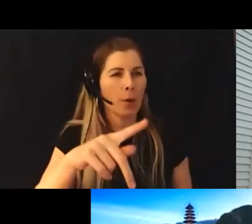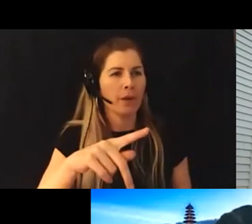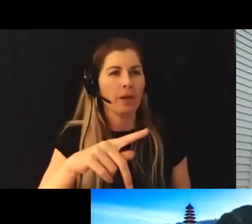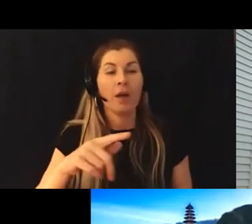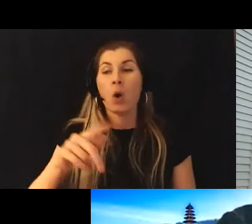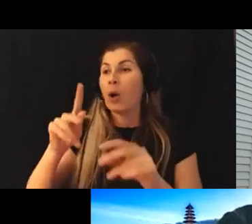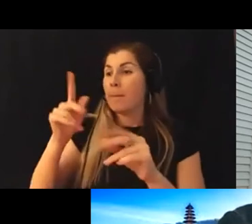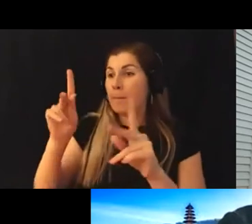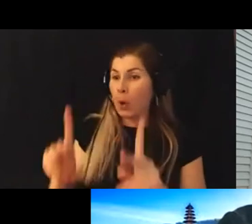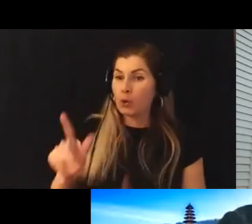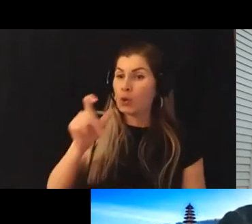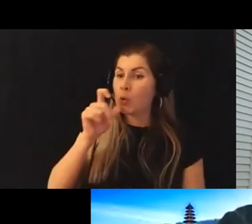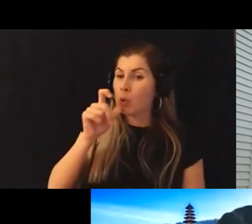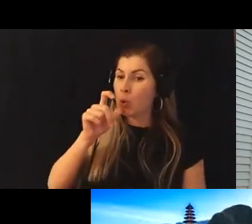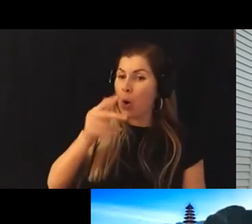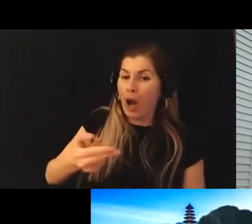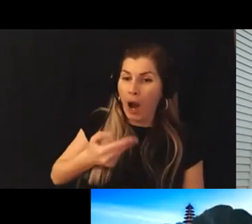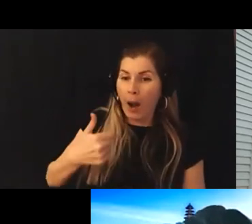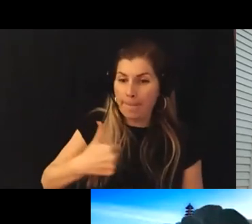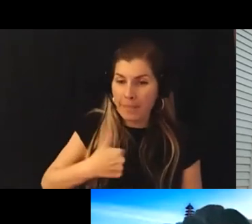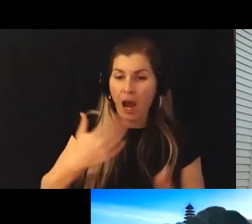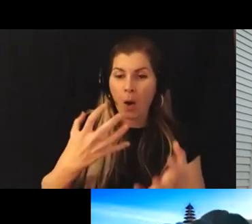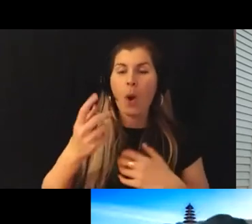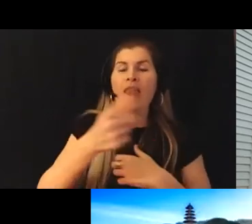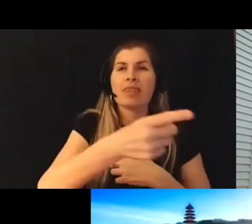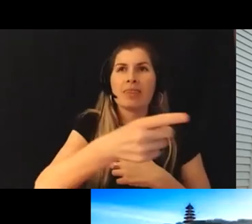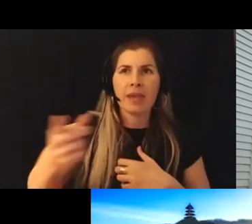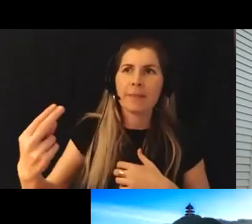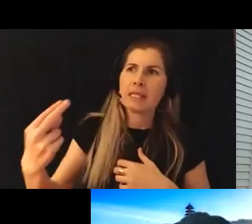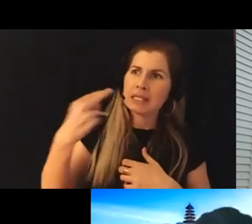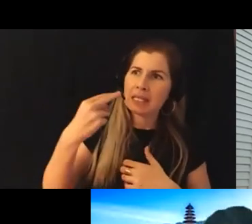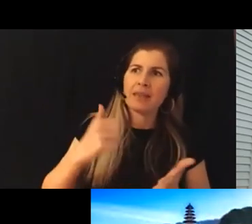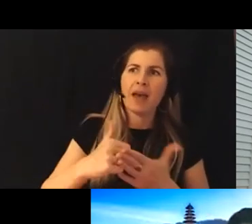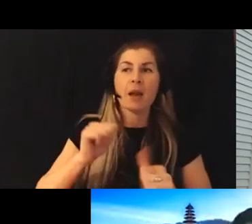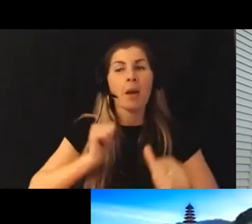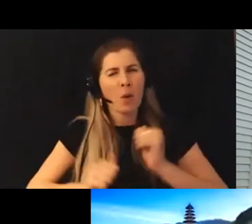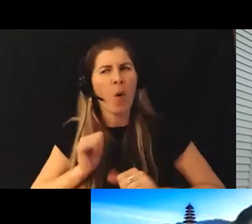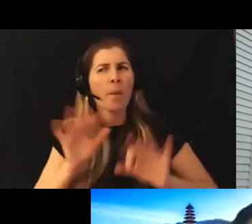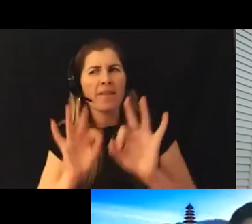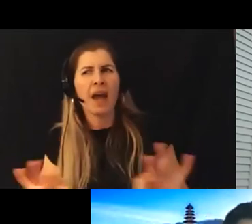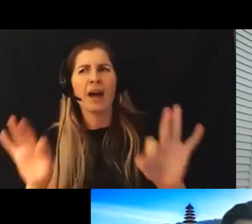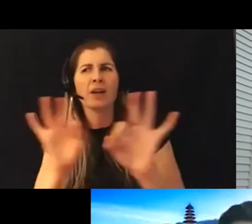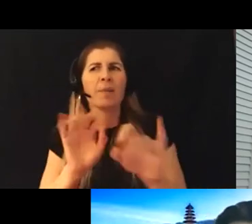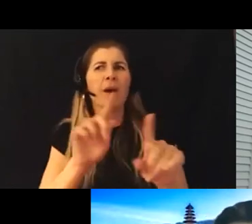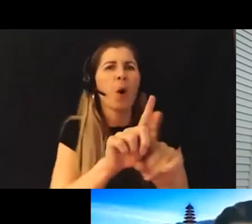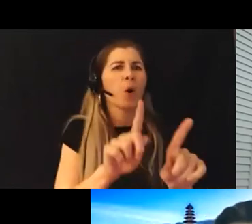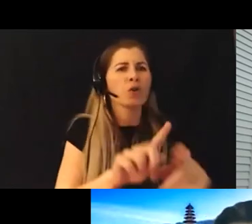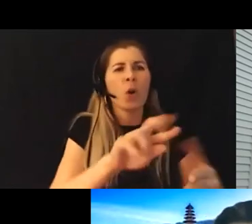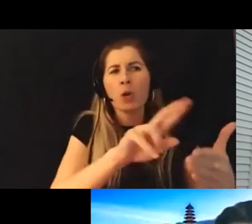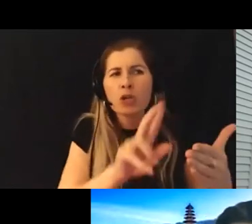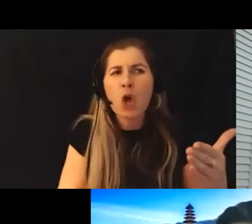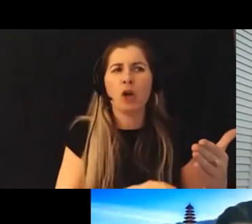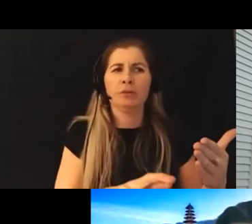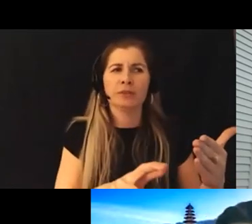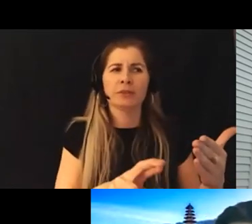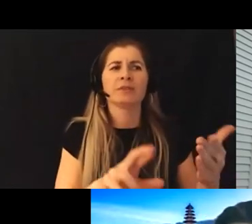in understand and see the value outside of just the performance. Because they'll come to the performance, but we got to get them hearing the students' reflection.